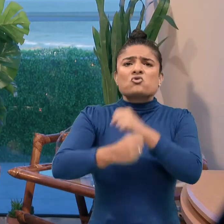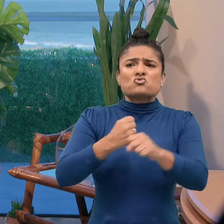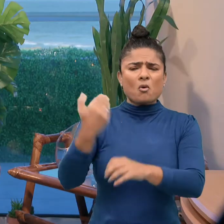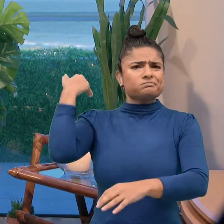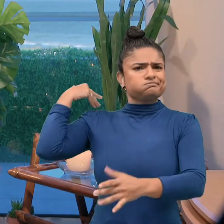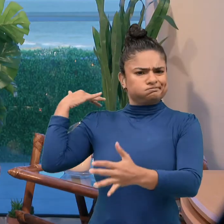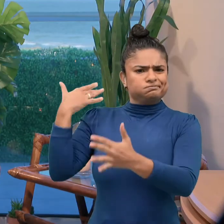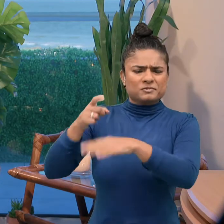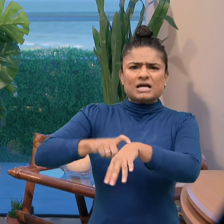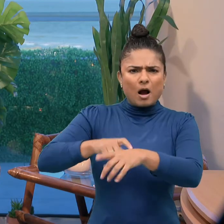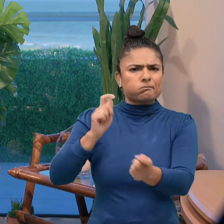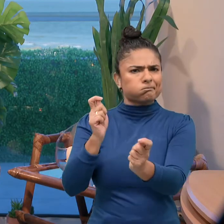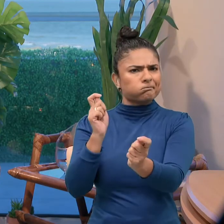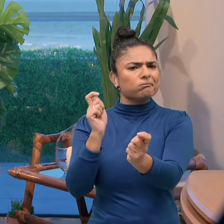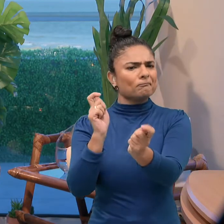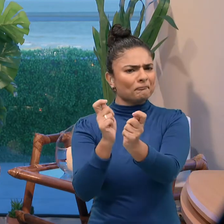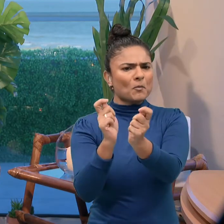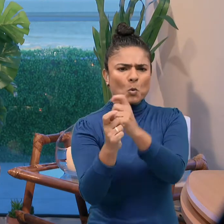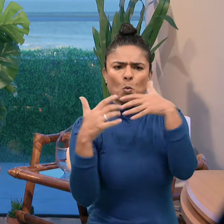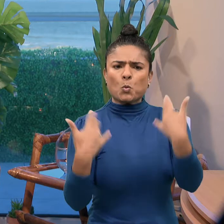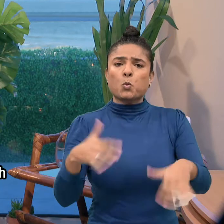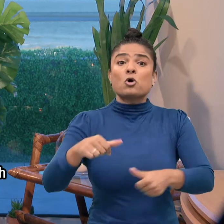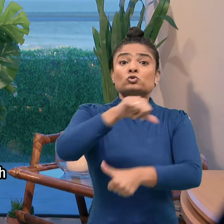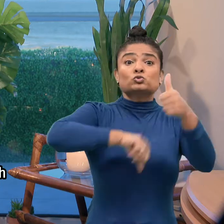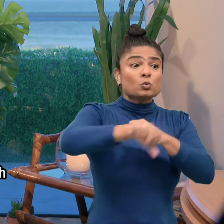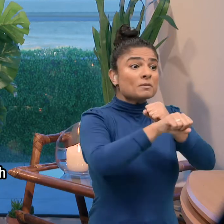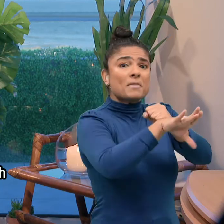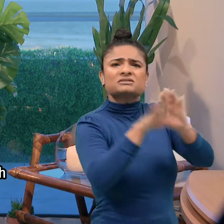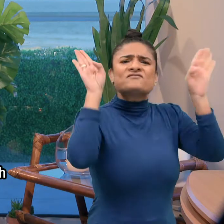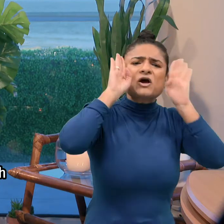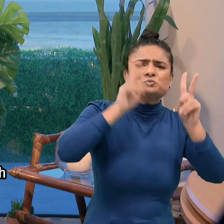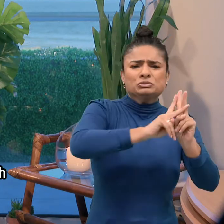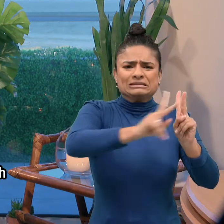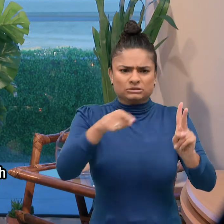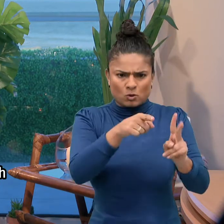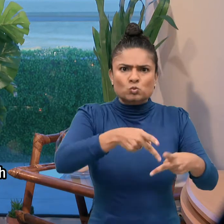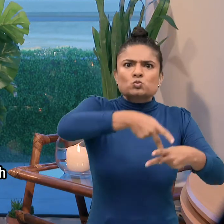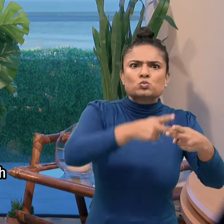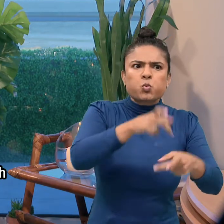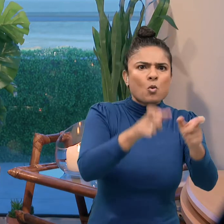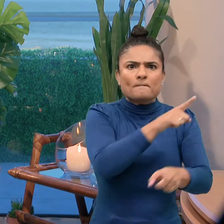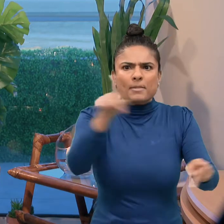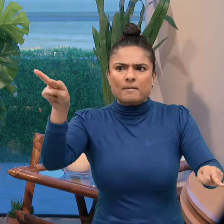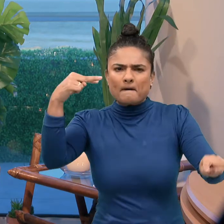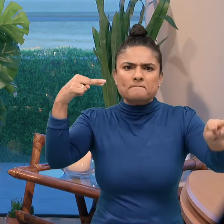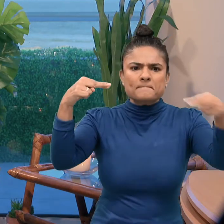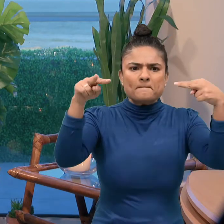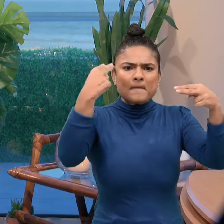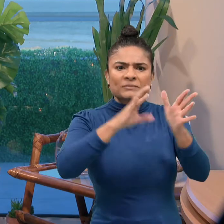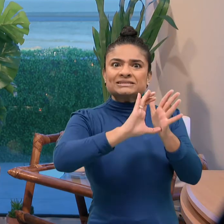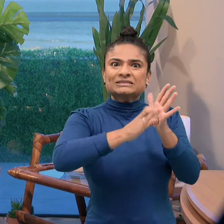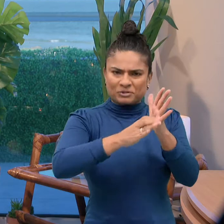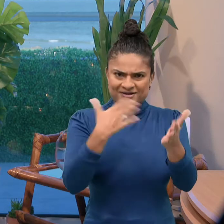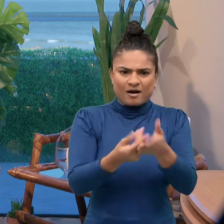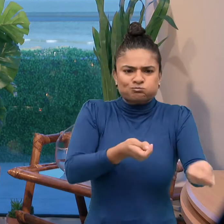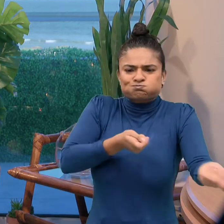In recent years, however, things have started to change. Social media became a tool through which people with disabilities could finally control the